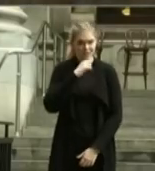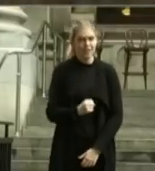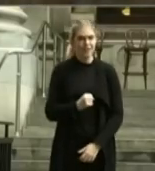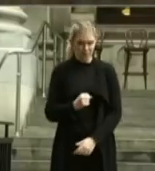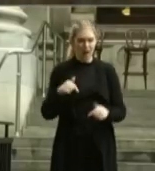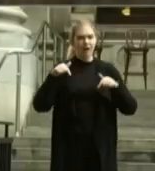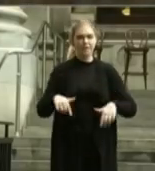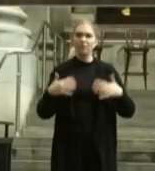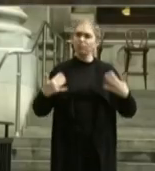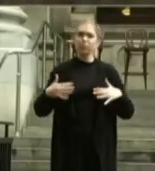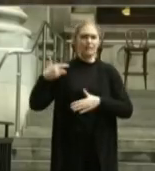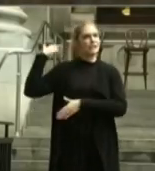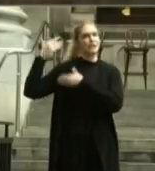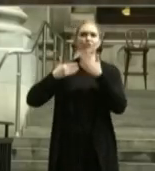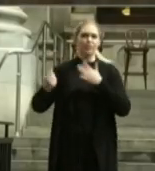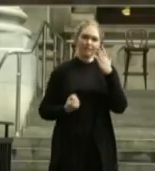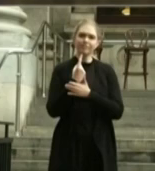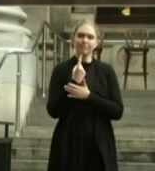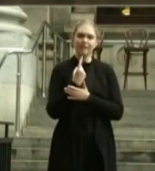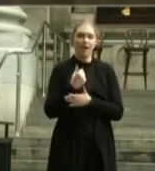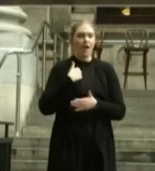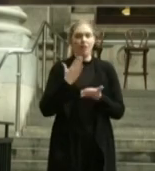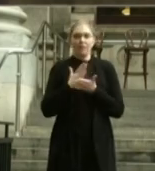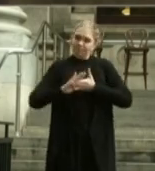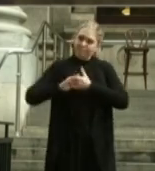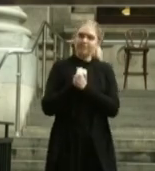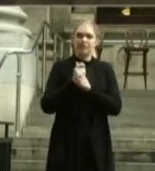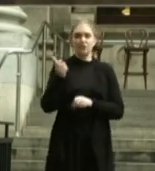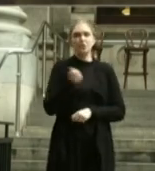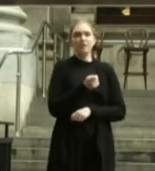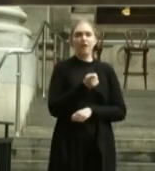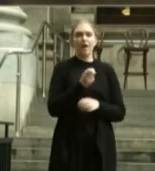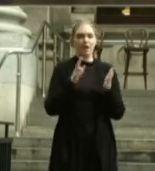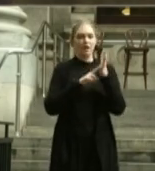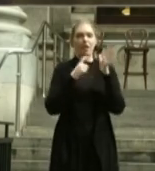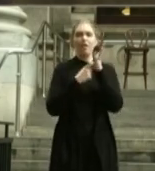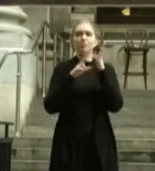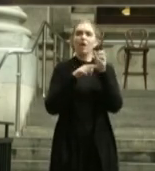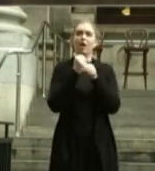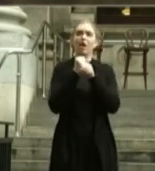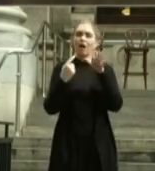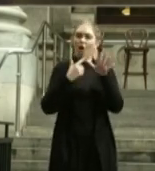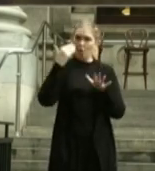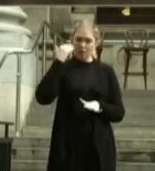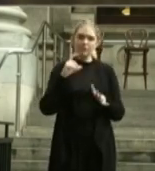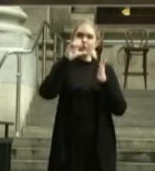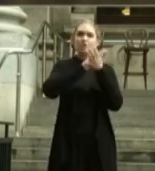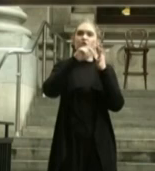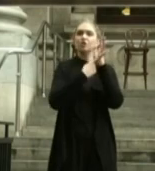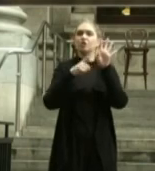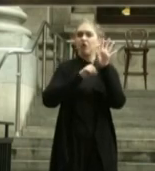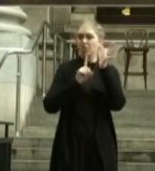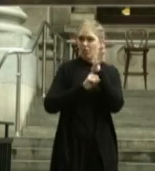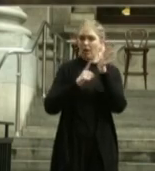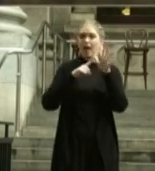Ladies and gentlemen, on this historic occasion, it gives me great pleasure to now invite Narunga woman, Ms. Cheryl Axelby,